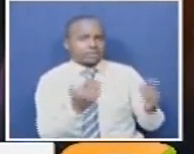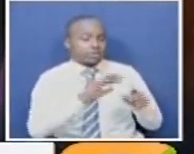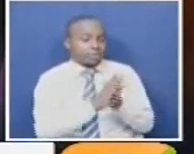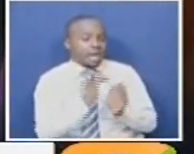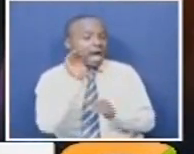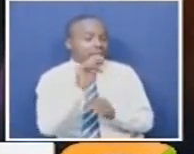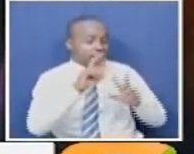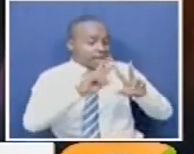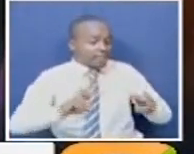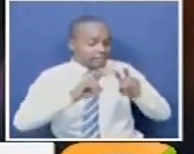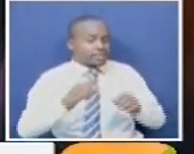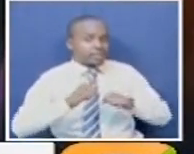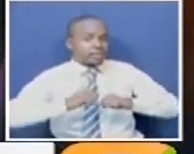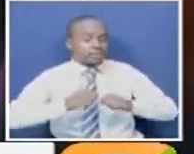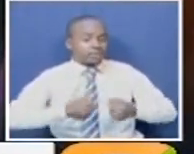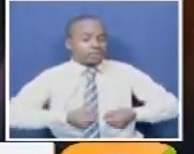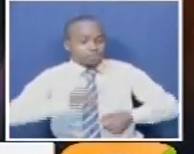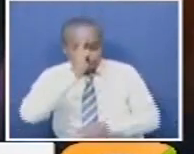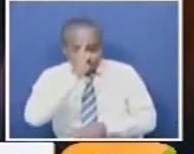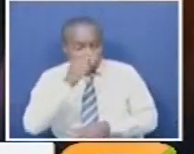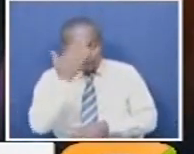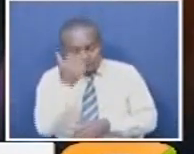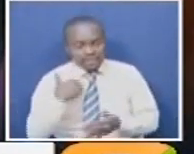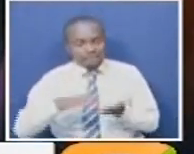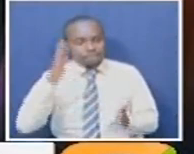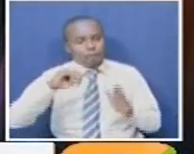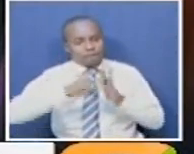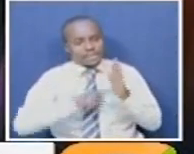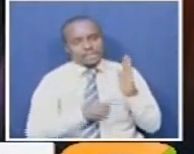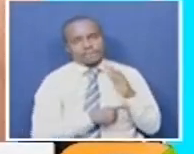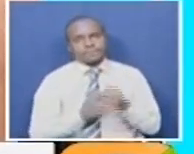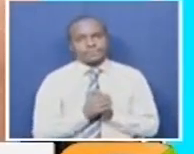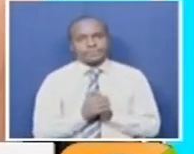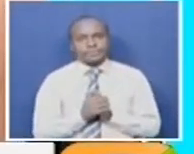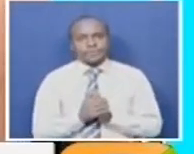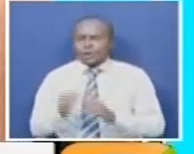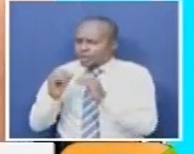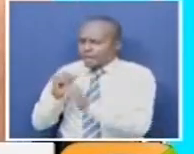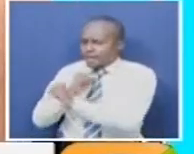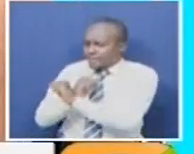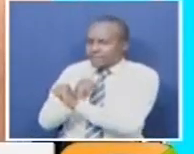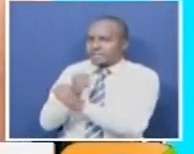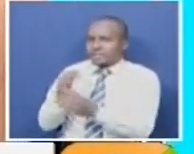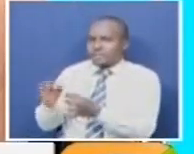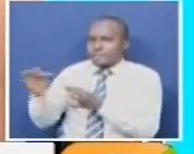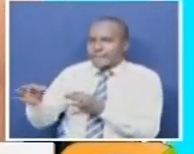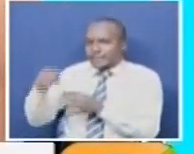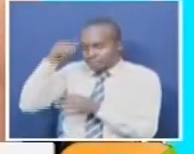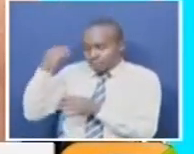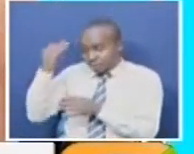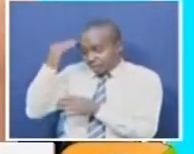because they'll also have more facts. Mm-hmm. Yeah, that's what I prefer to do. Okay. Mm-hmm. And preventive measures, because I know you've